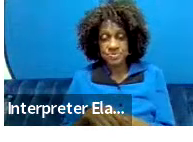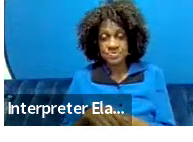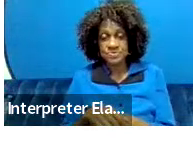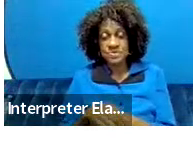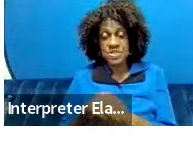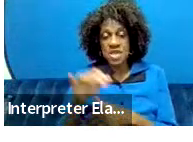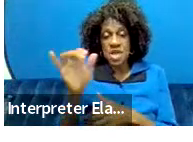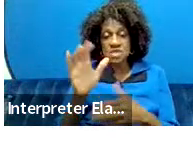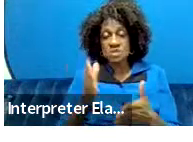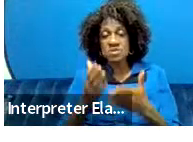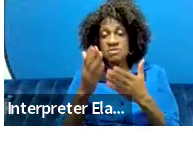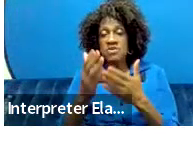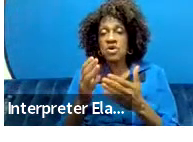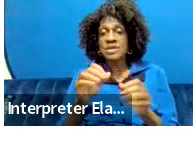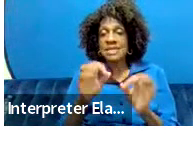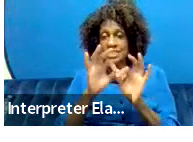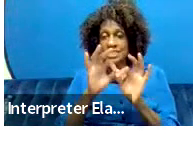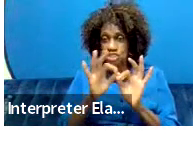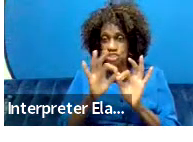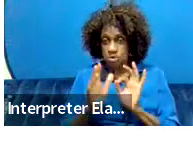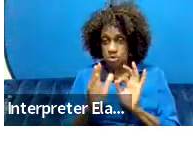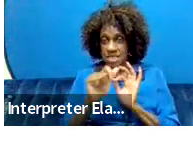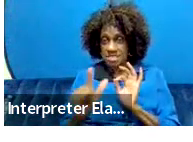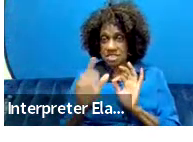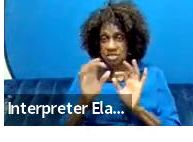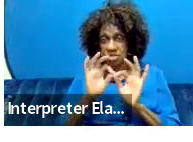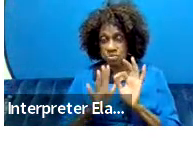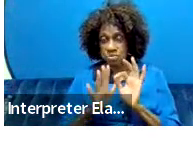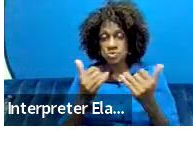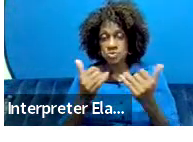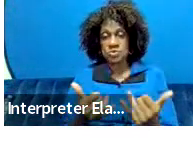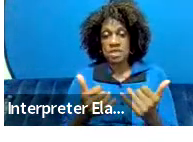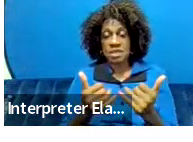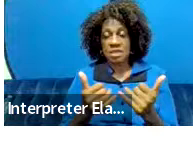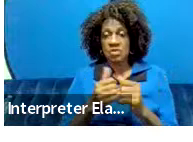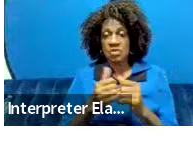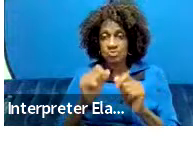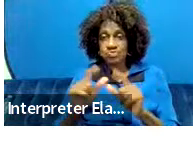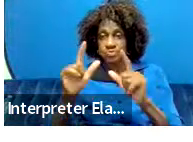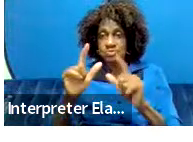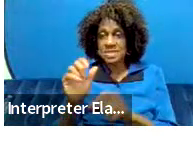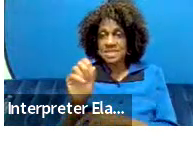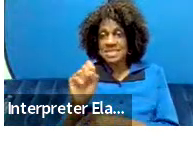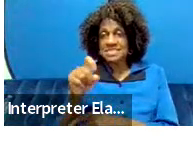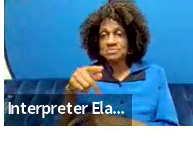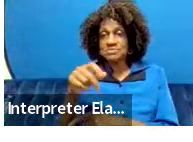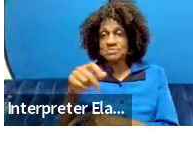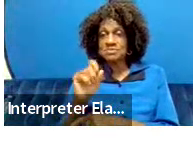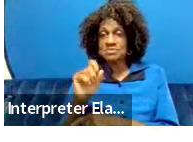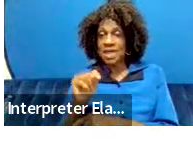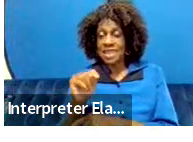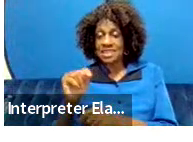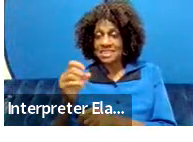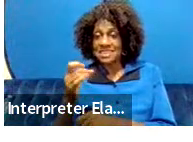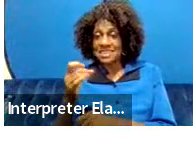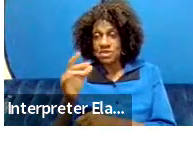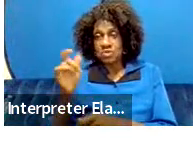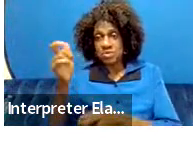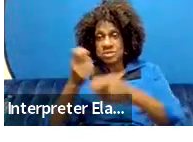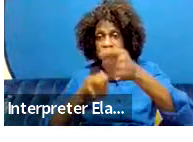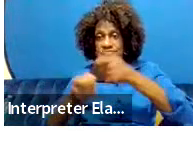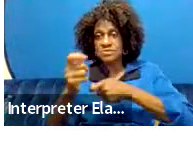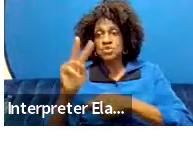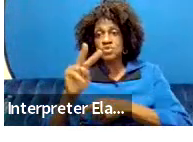We also are providing a video sign language interpreter today via Spotlight. There will be 2 sign language interpreters. They will be swapping their